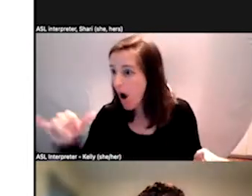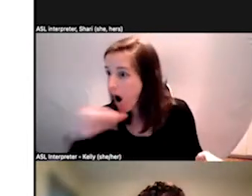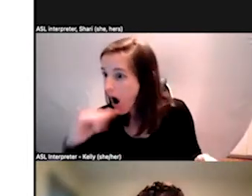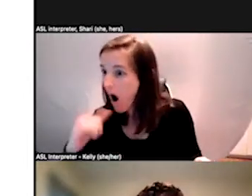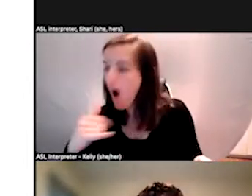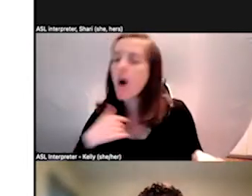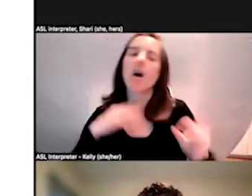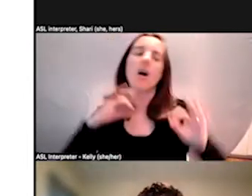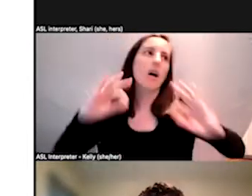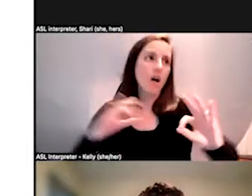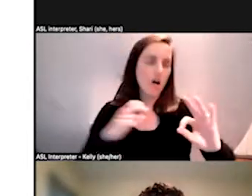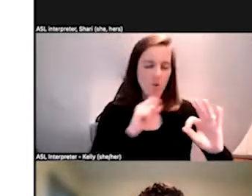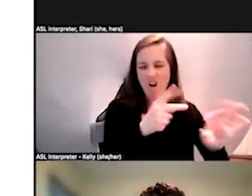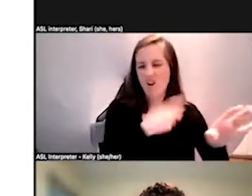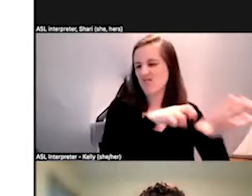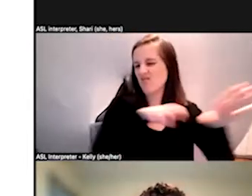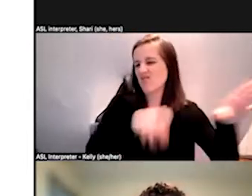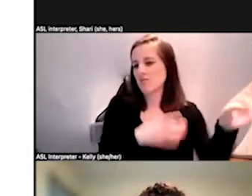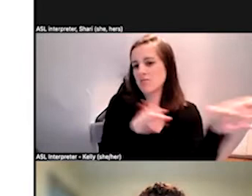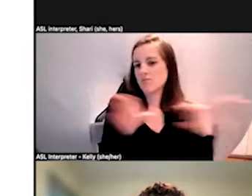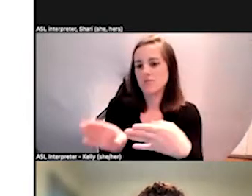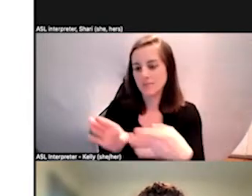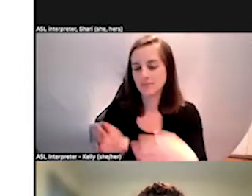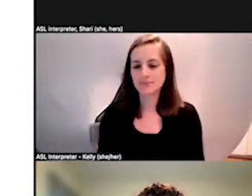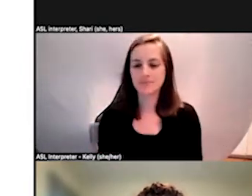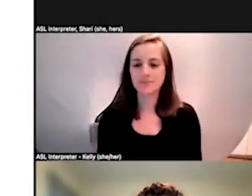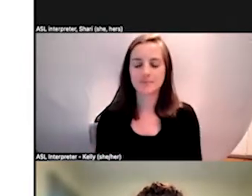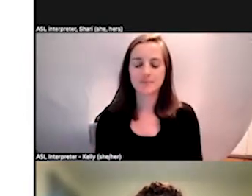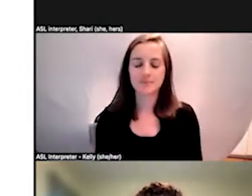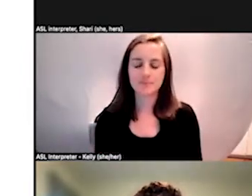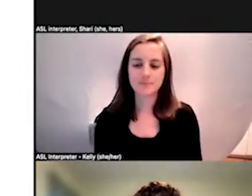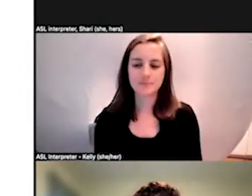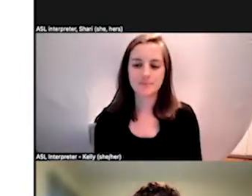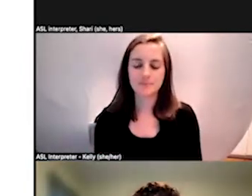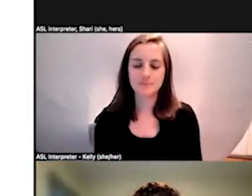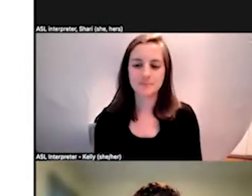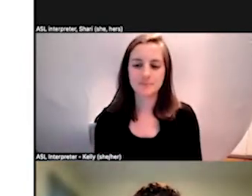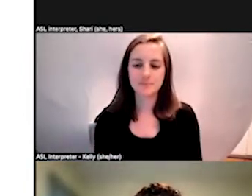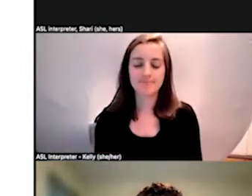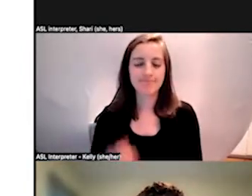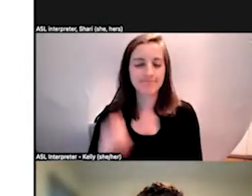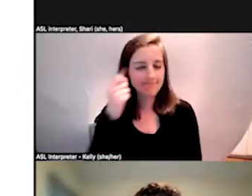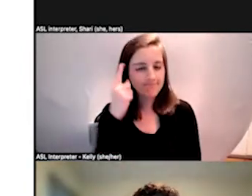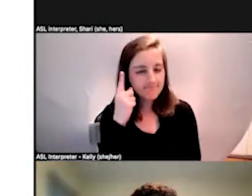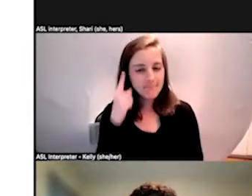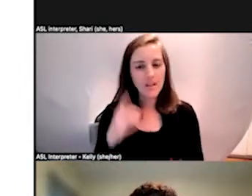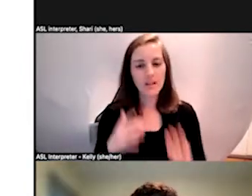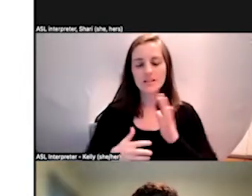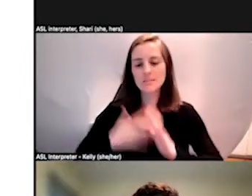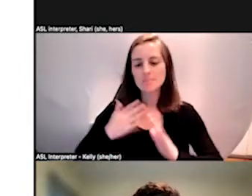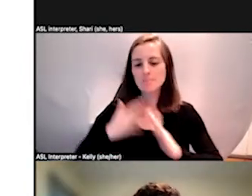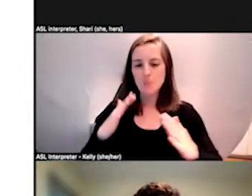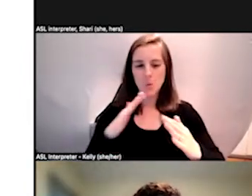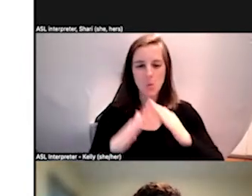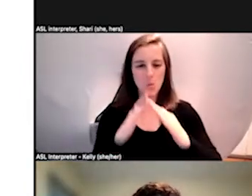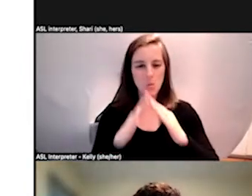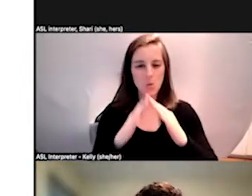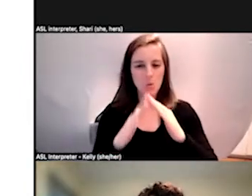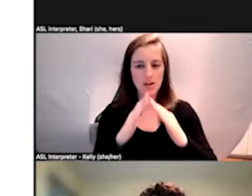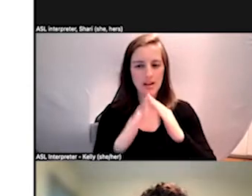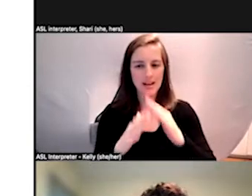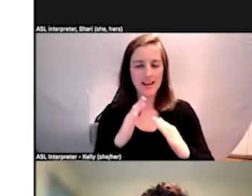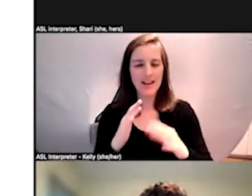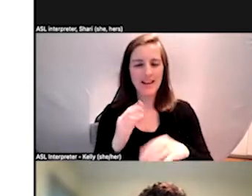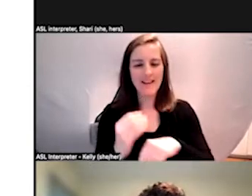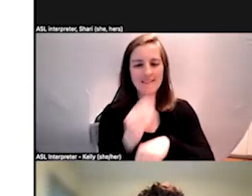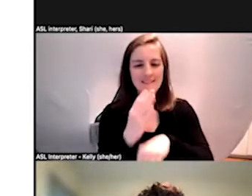The only community advice that I would ever say to take with a grain of salt is if somebody's telling you that something is impossible